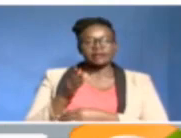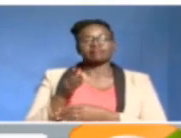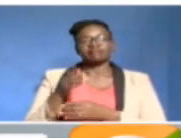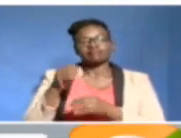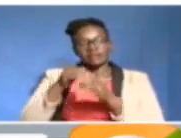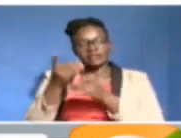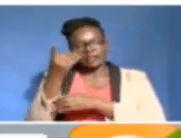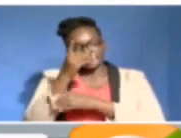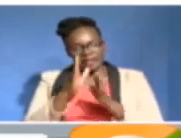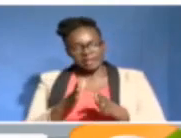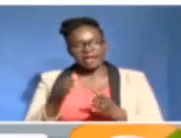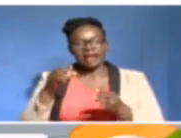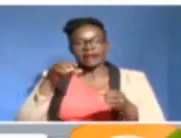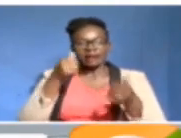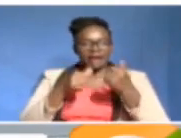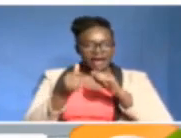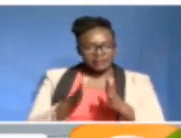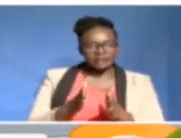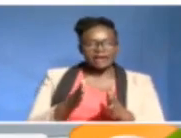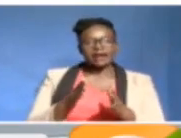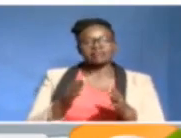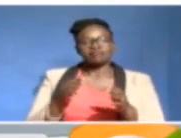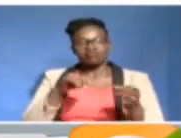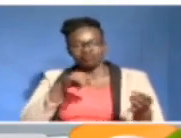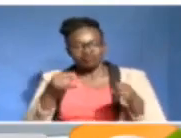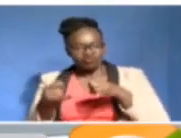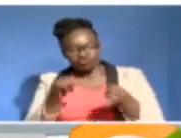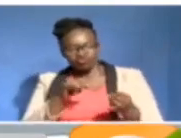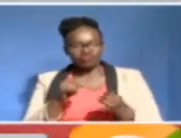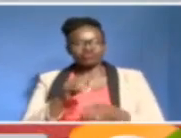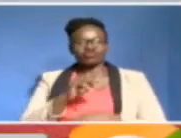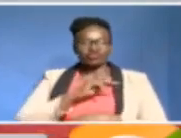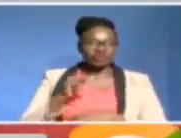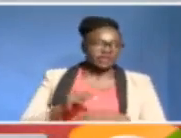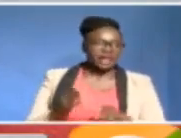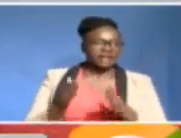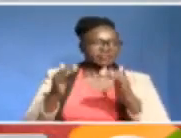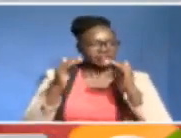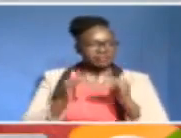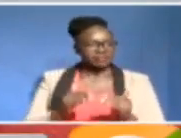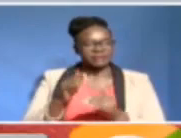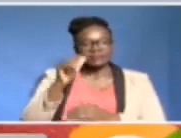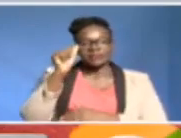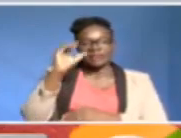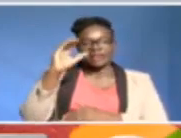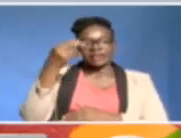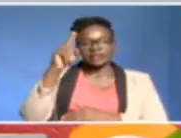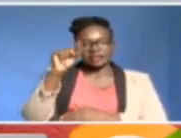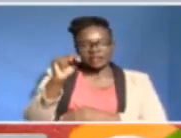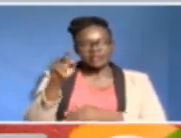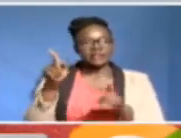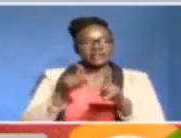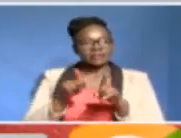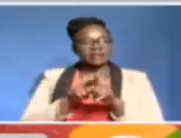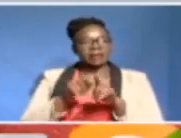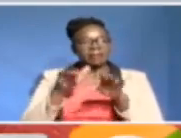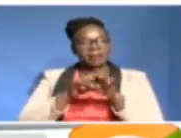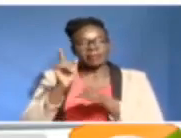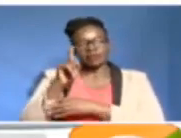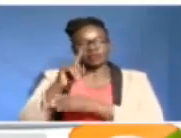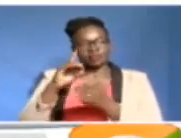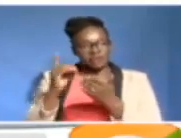model. Can I go on? Almost stop there. Almost stop there. Bridget Achieng, as well, a Nairobi Diaries cast member. You also